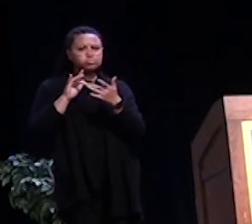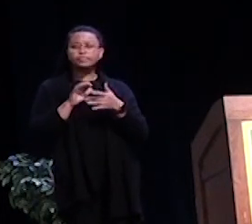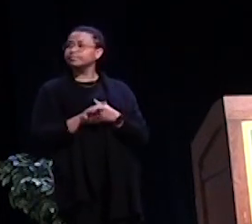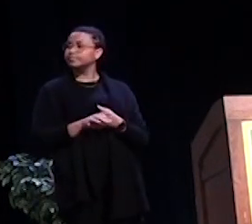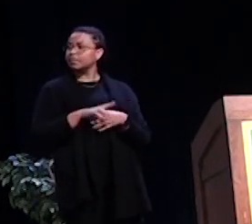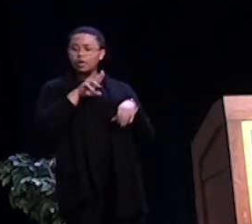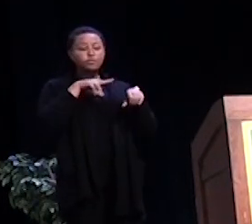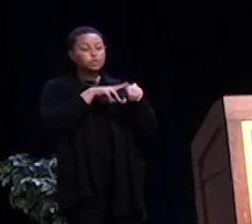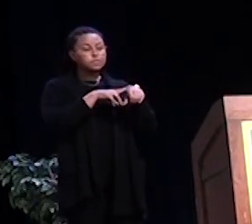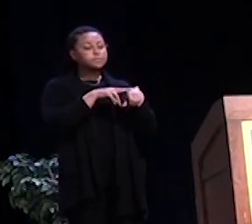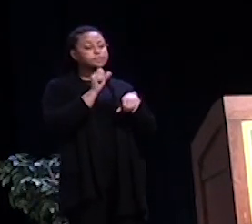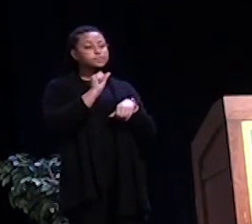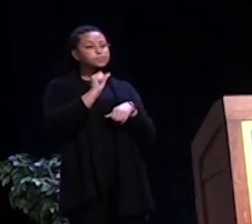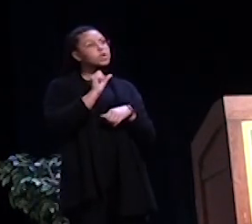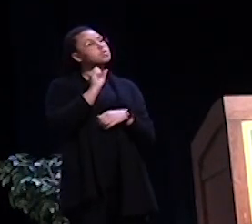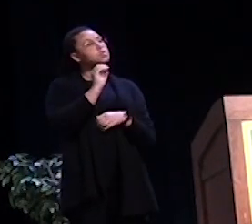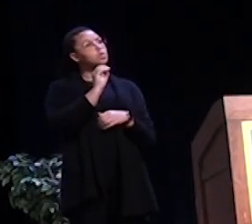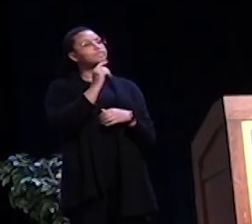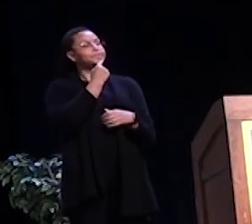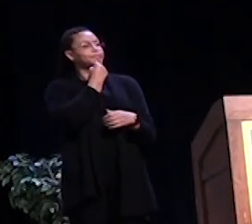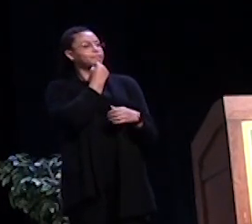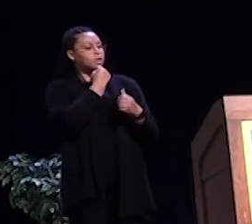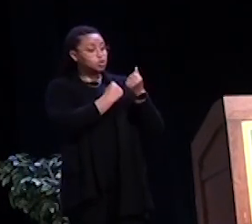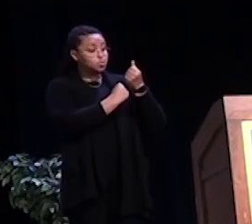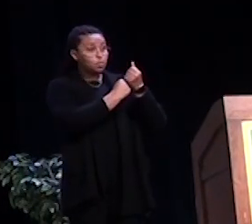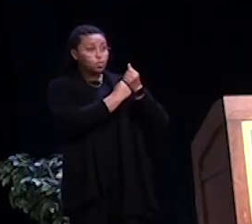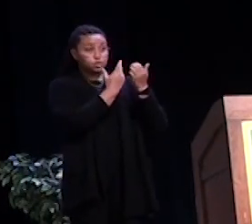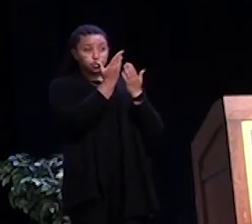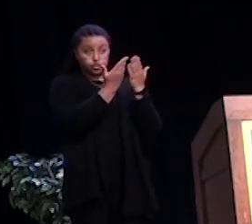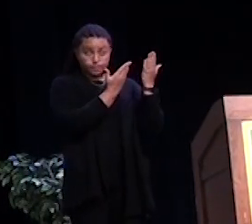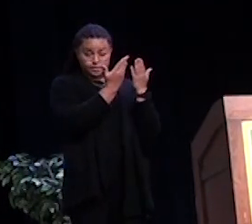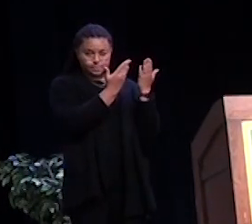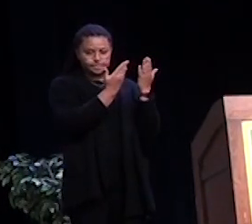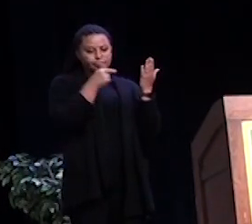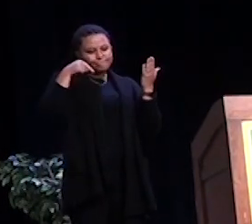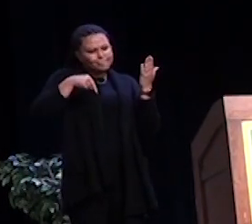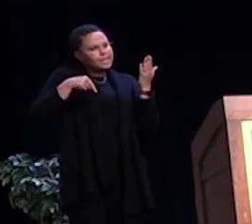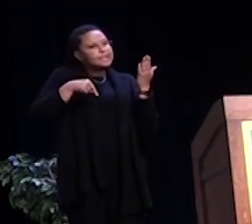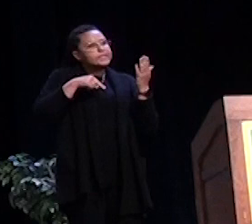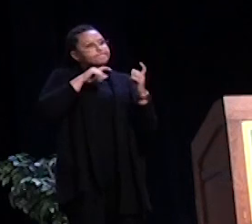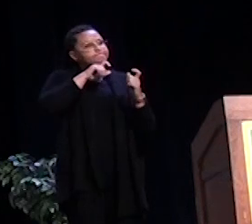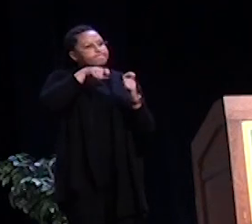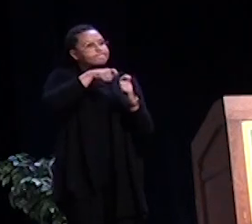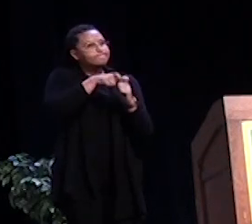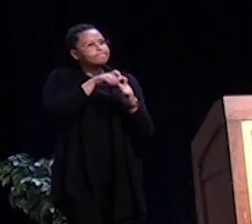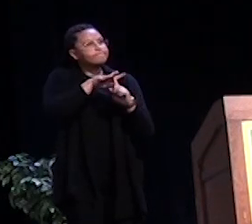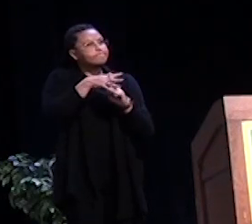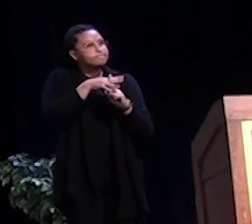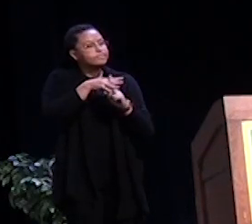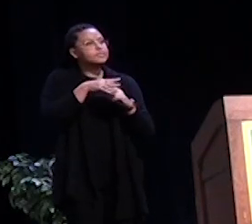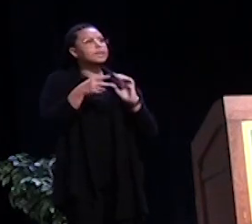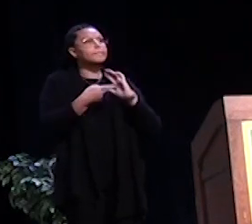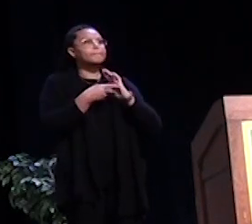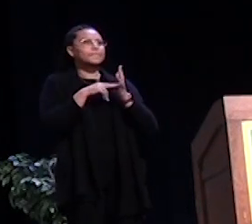Sure, Nancy. So when we were talking about supports and services, for this conversation, the whole idea was, what is the secret sauce? How do we help